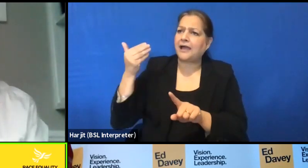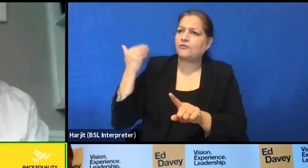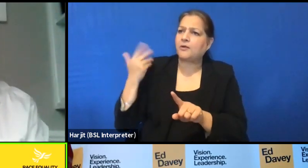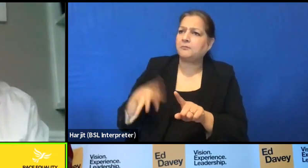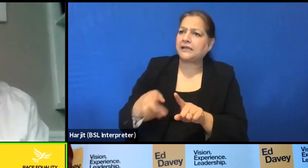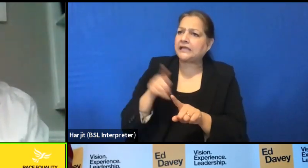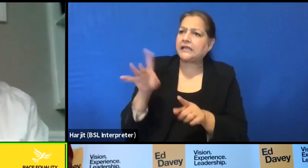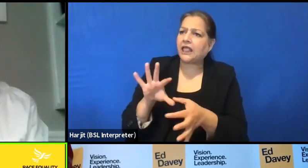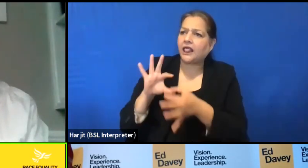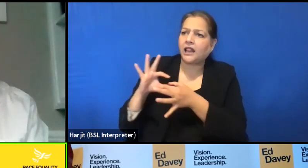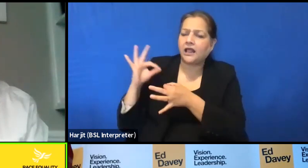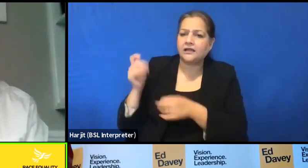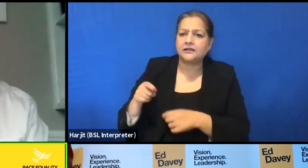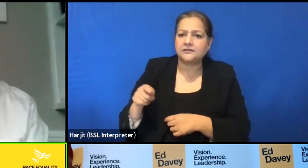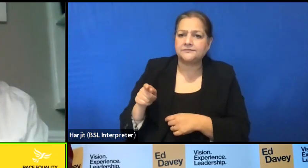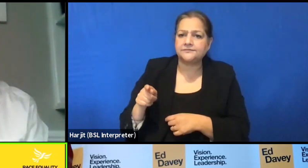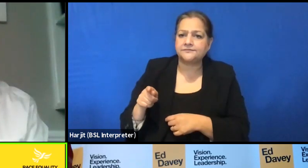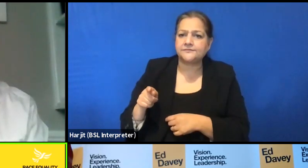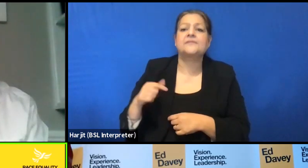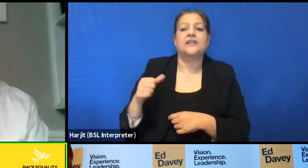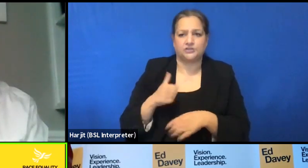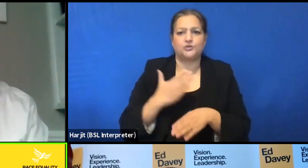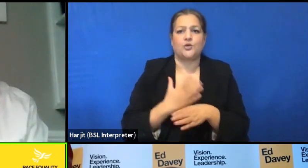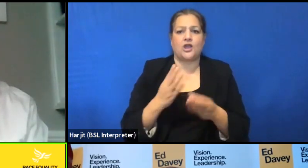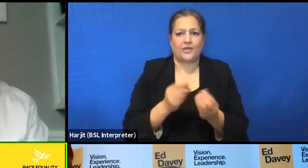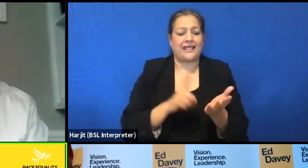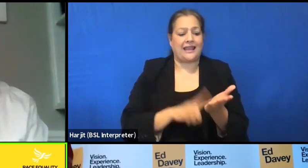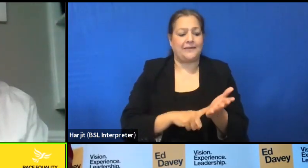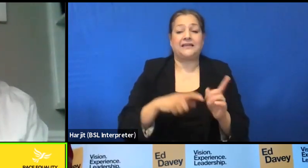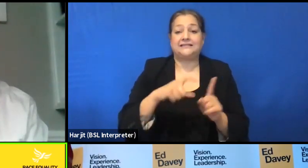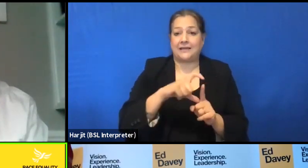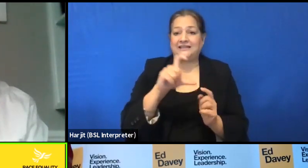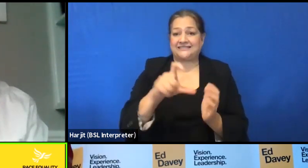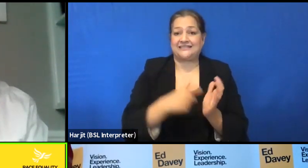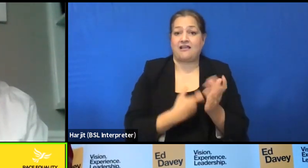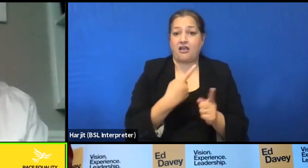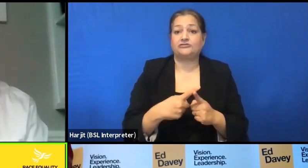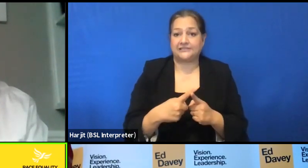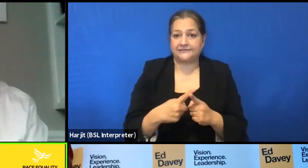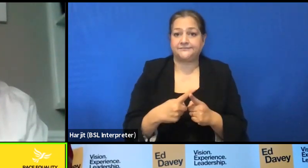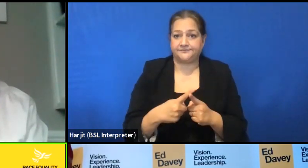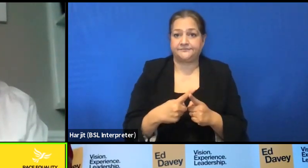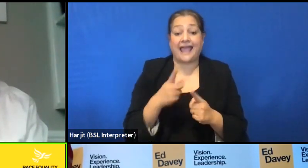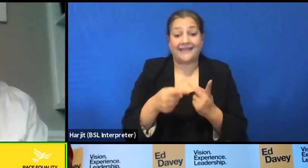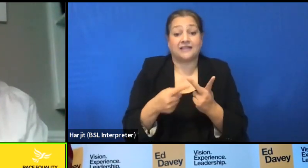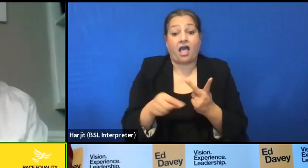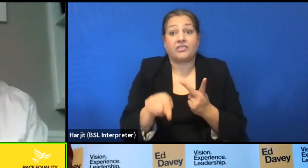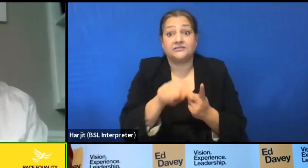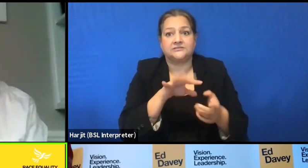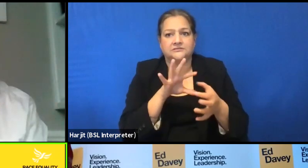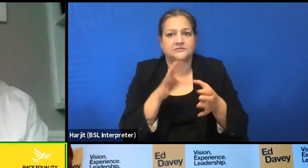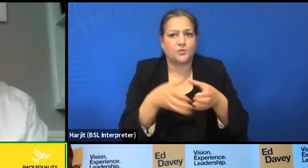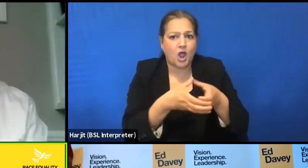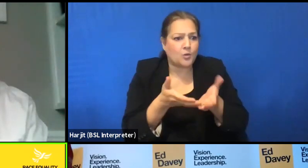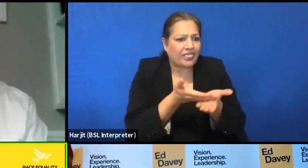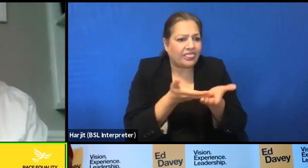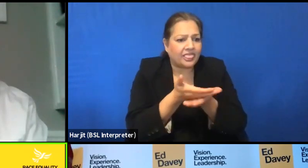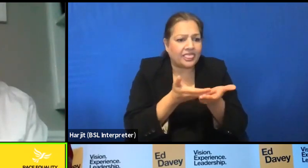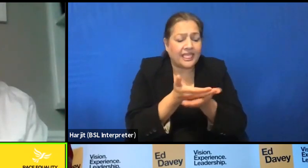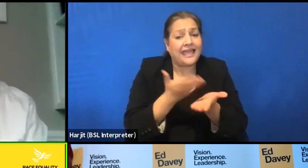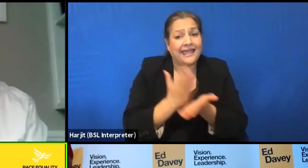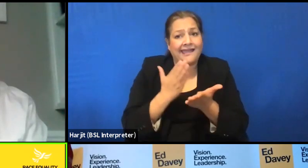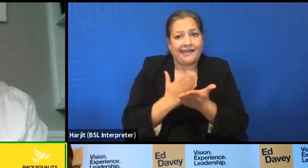we should be working with Lib Dem CRE and others to decide, first of all, is it ethical to accept that